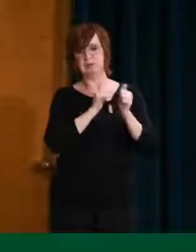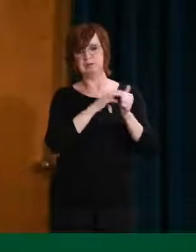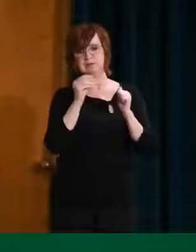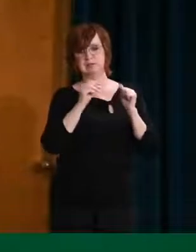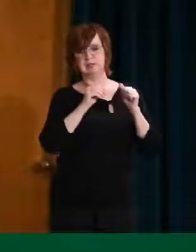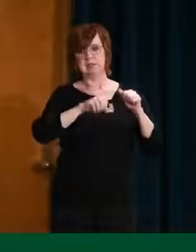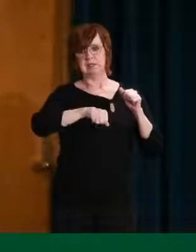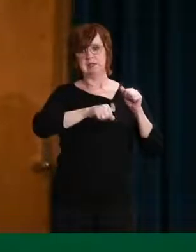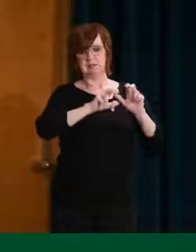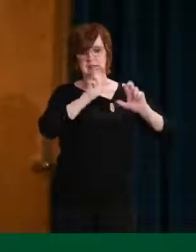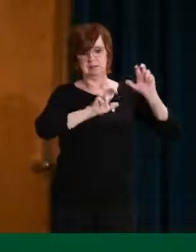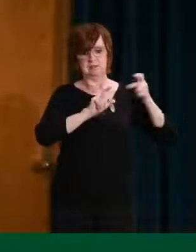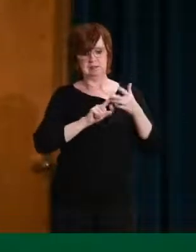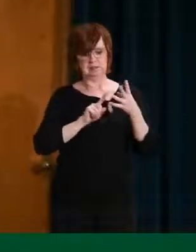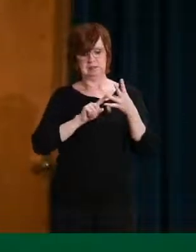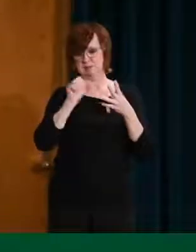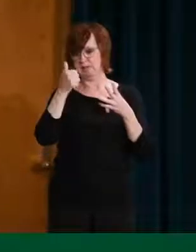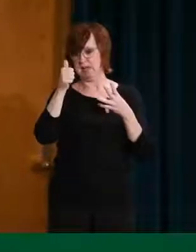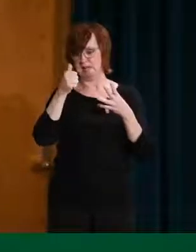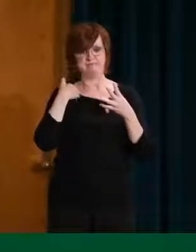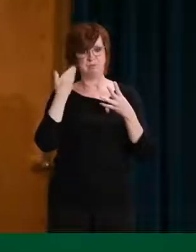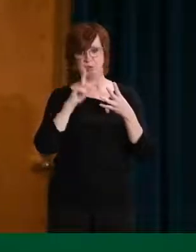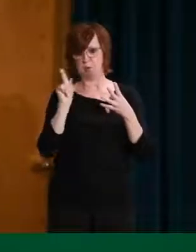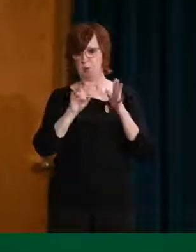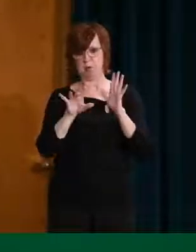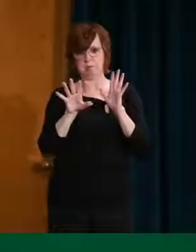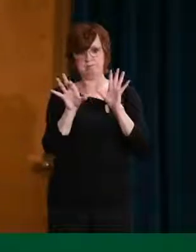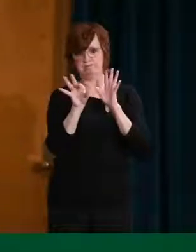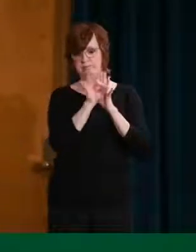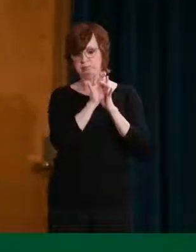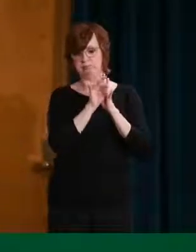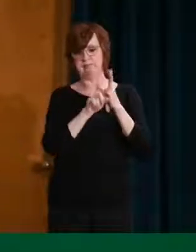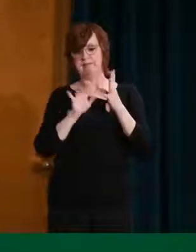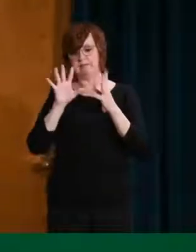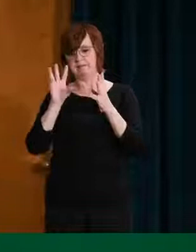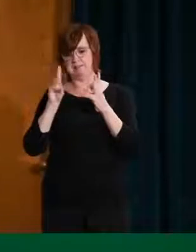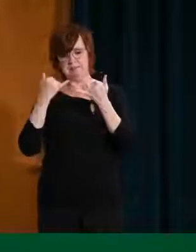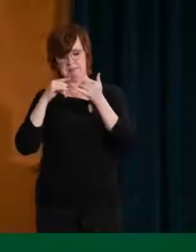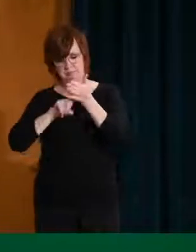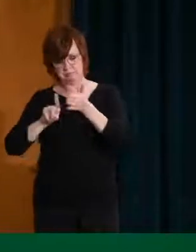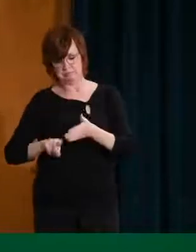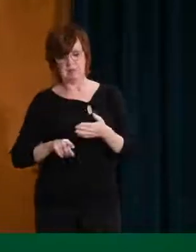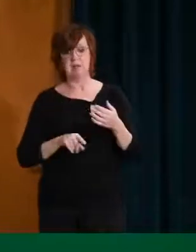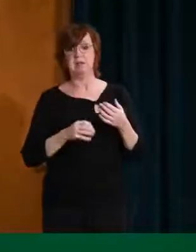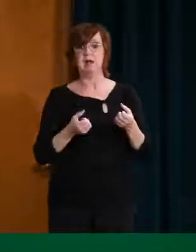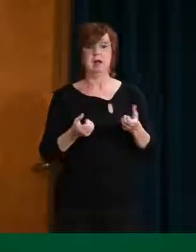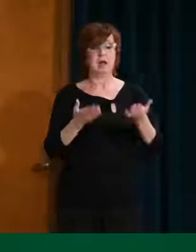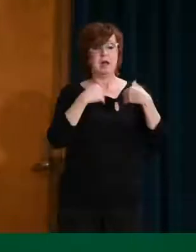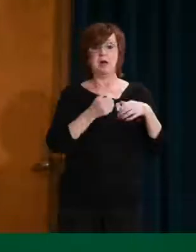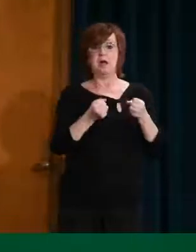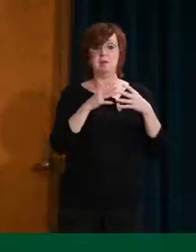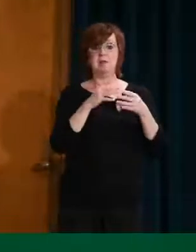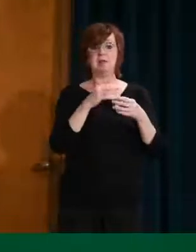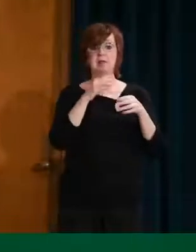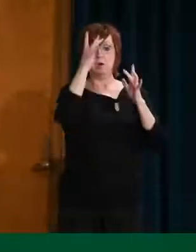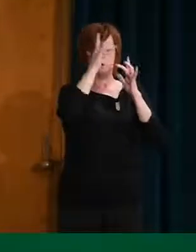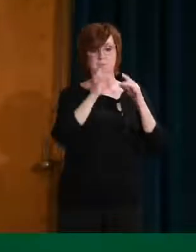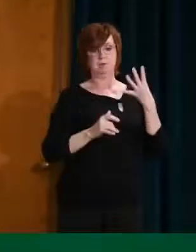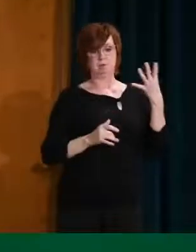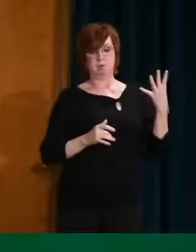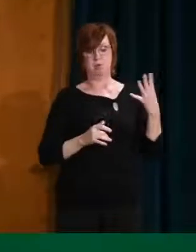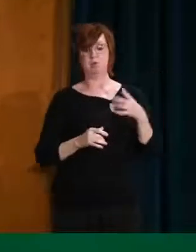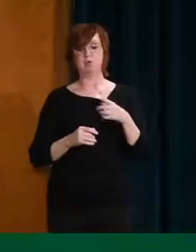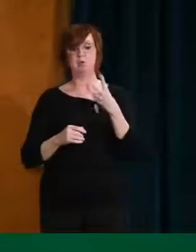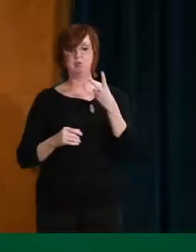and 56 are currently under investigation. 4 remain hospitalized, 2 in acute care floors and